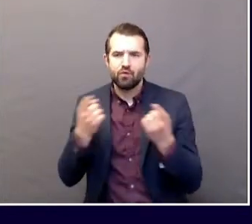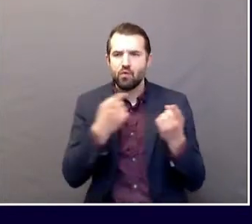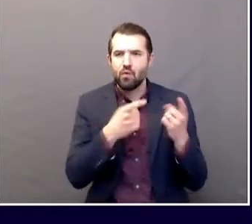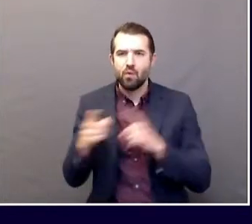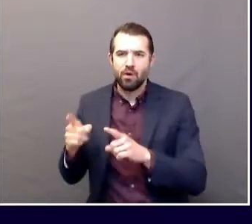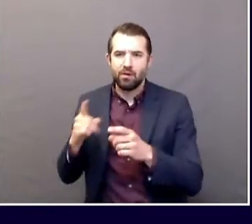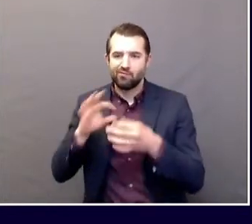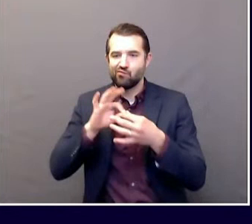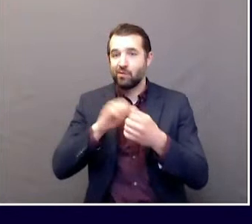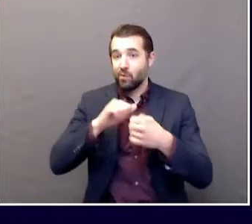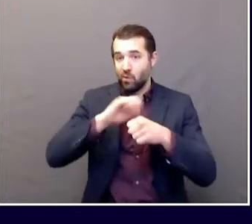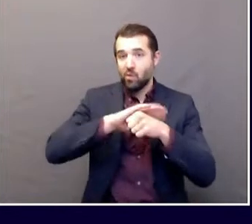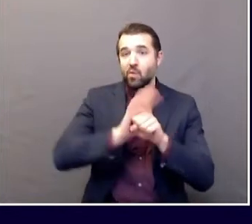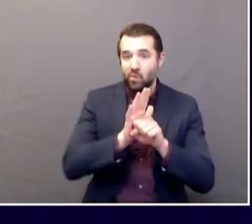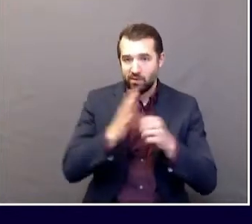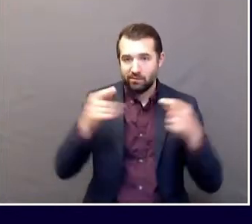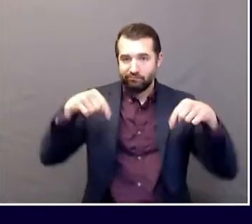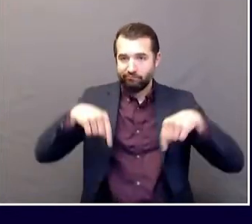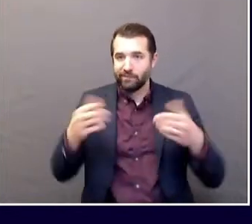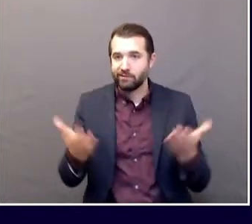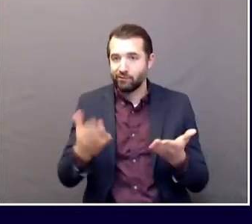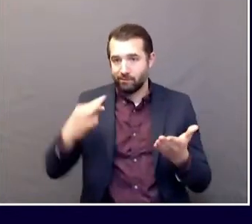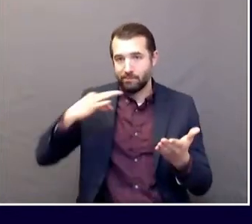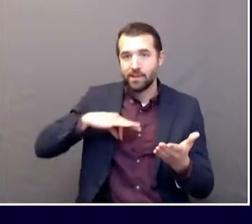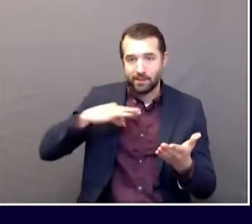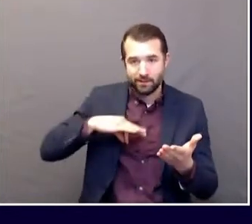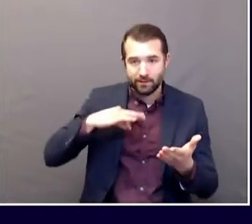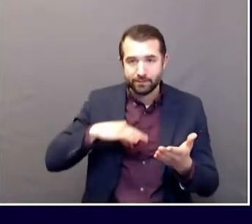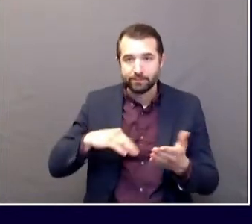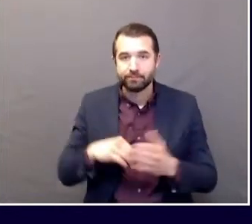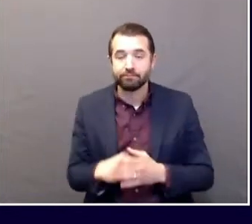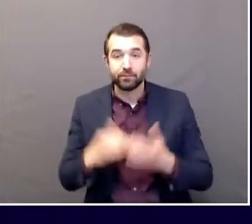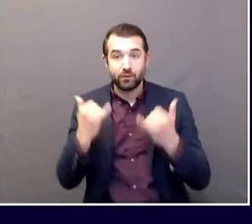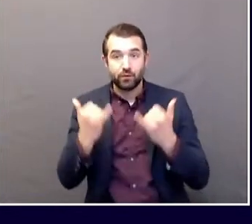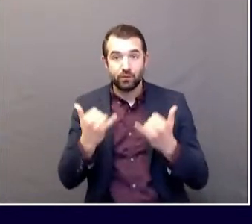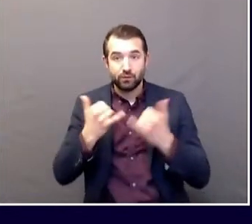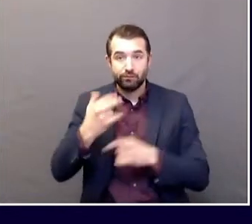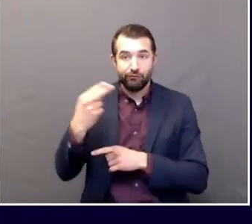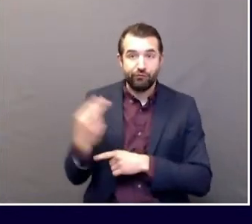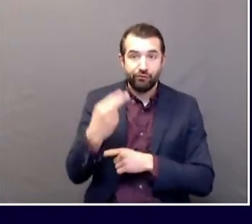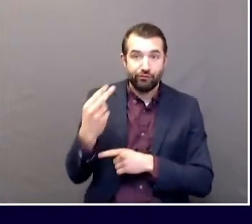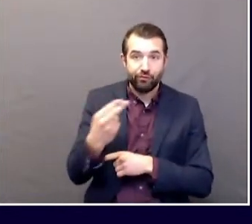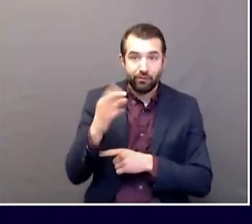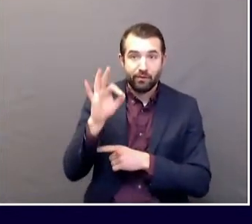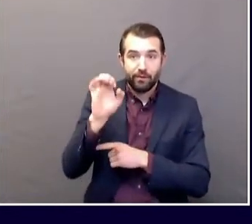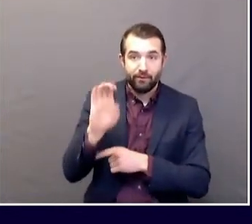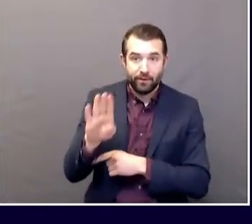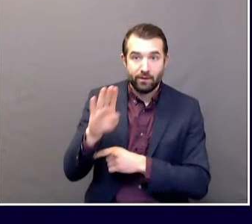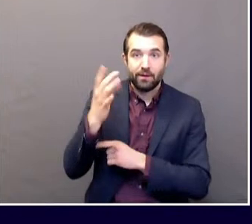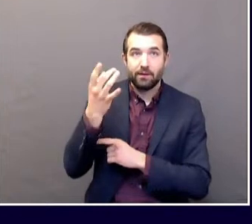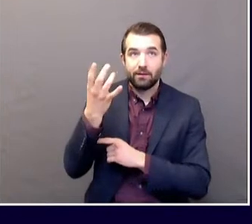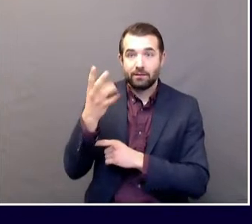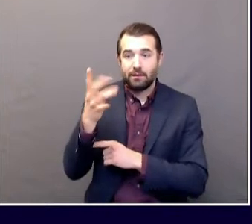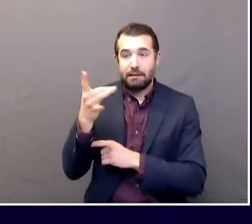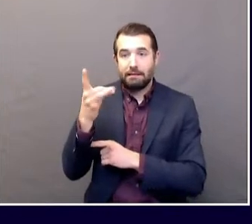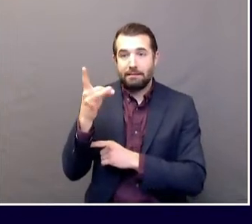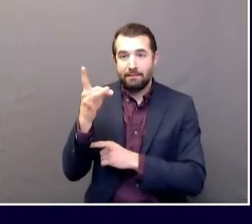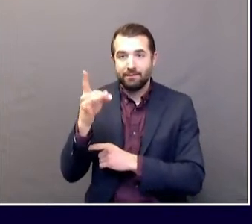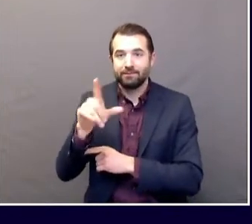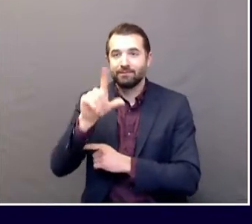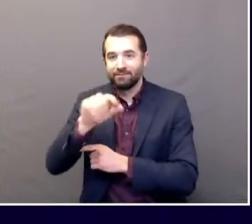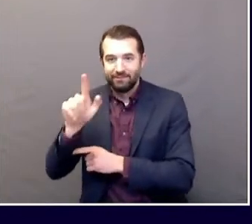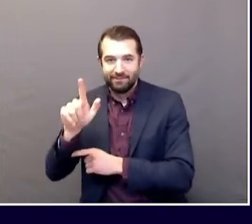COVID-19 across the entire state of Maine for today, Thursday, February 18th,